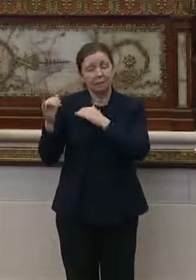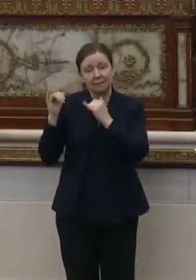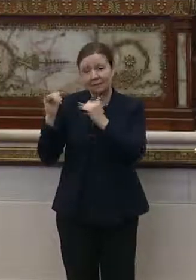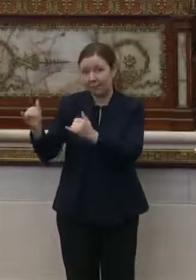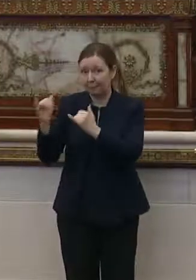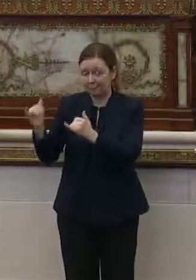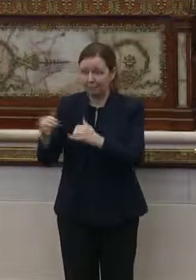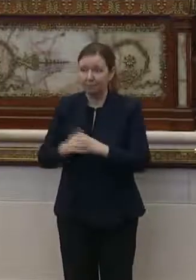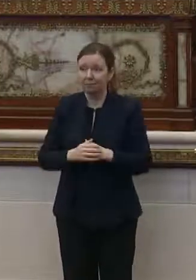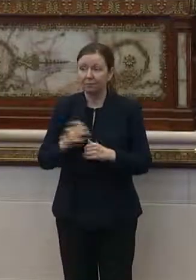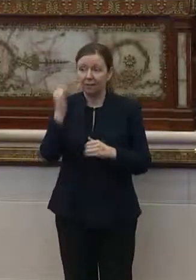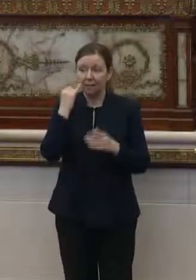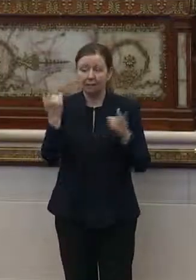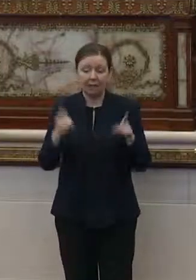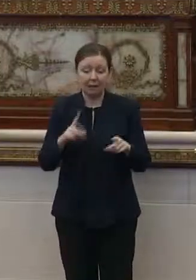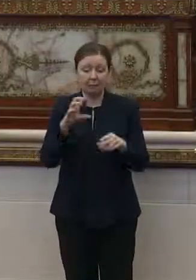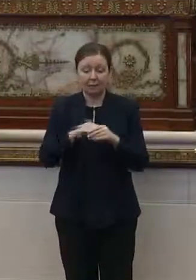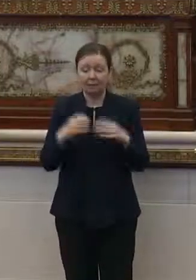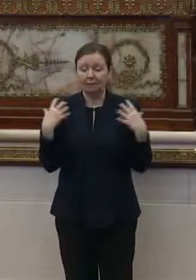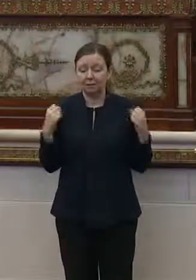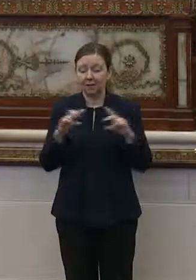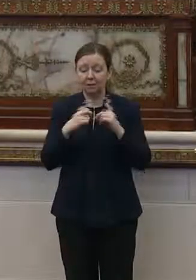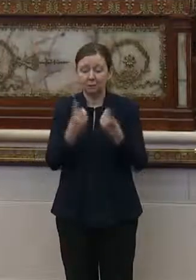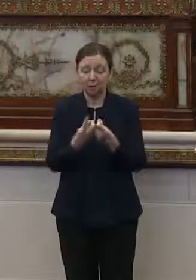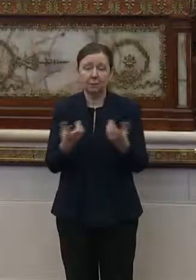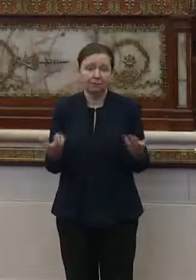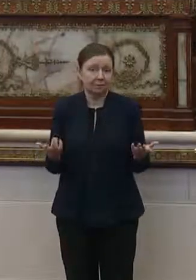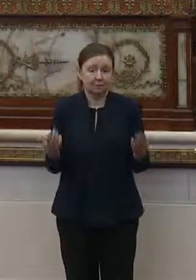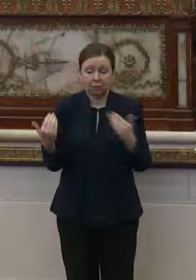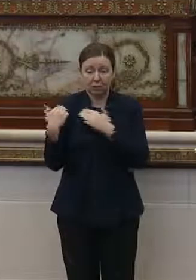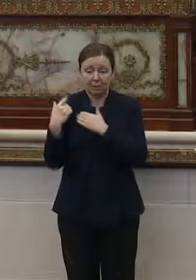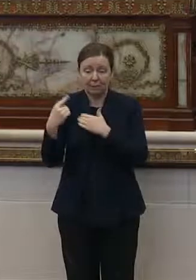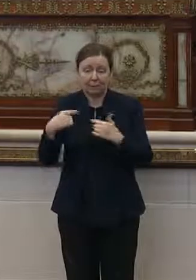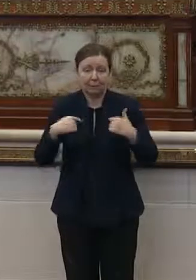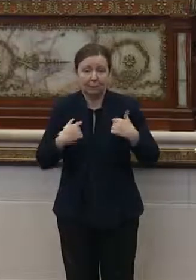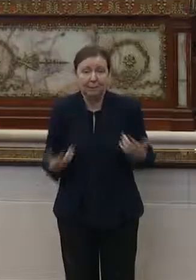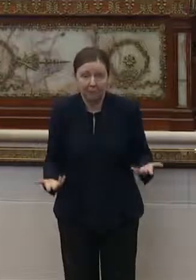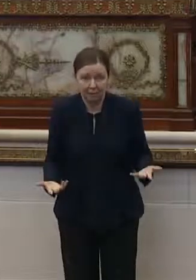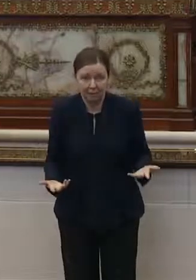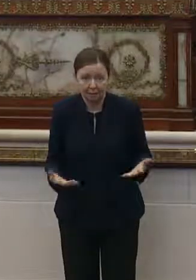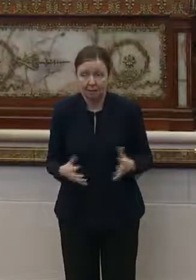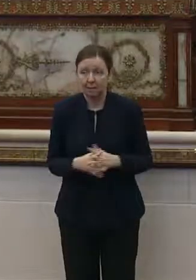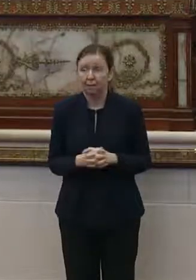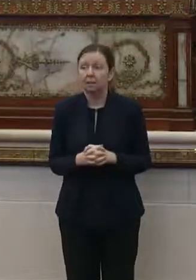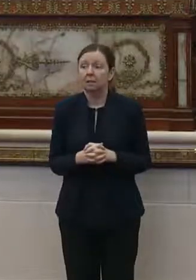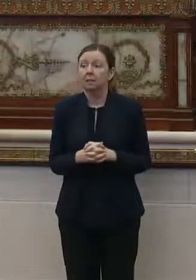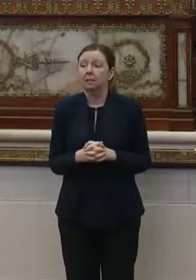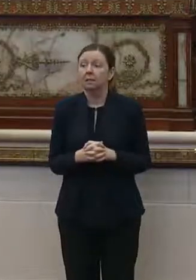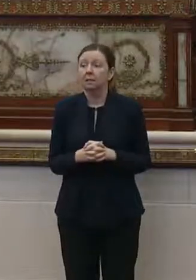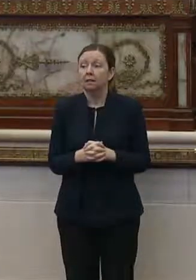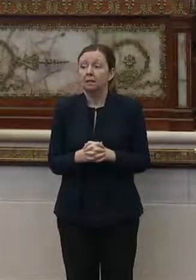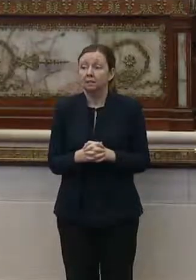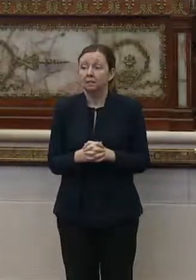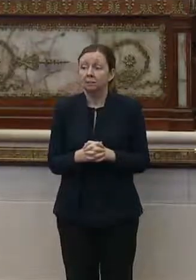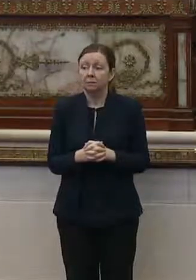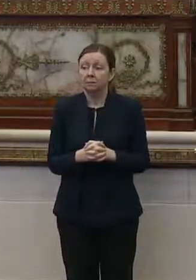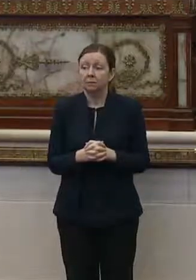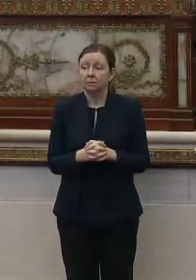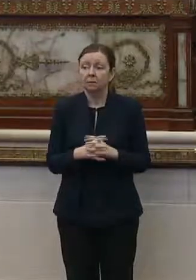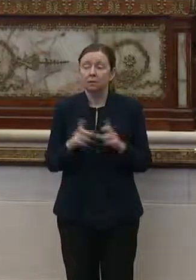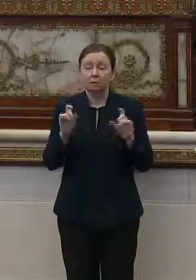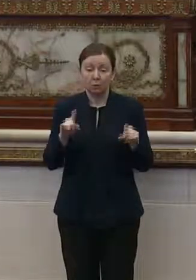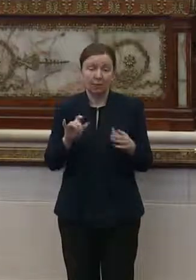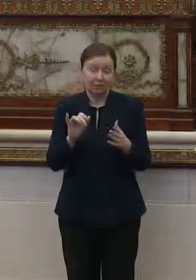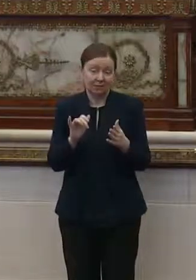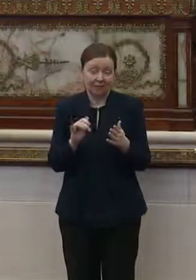does. If this happened in the health department, ultimately the responsibility goes to me, I should say. And the question then